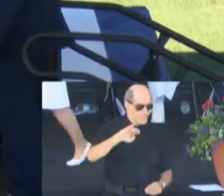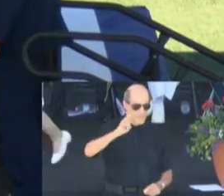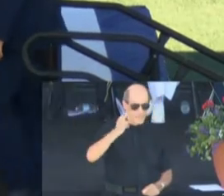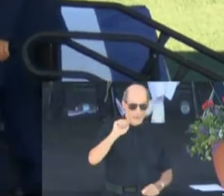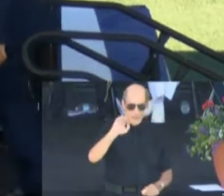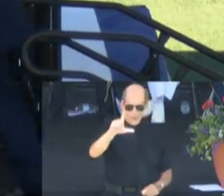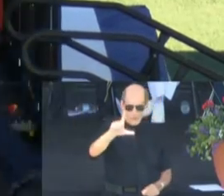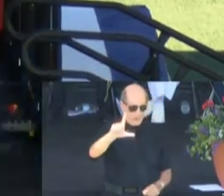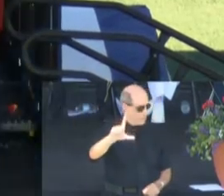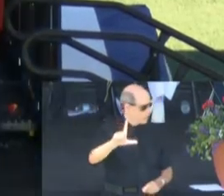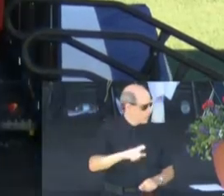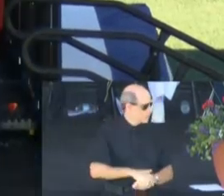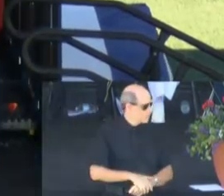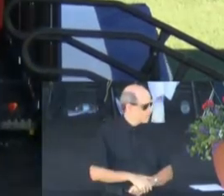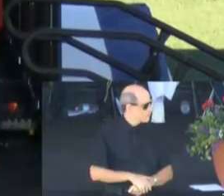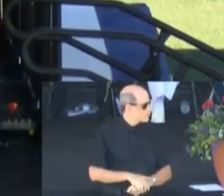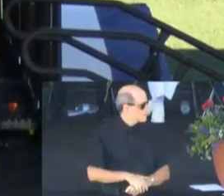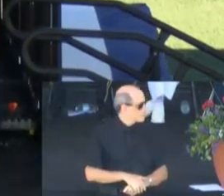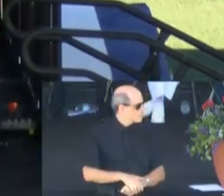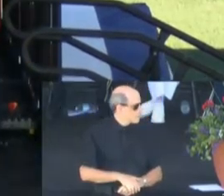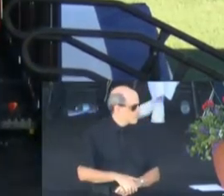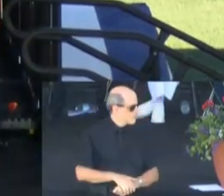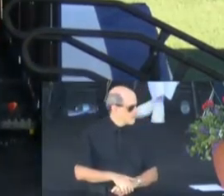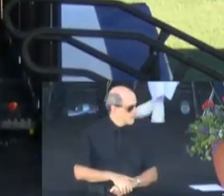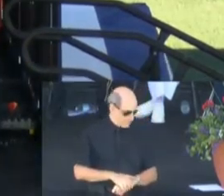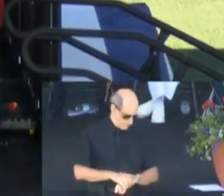Michael Taylor Matthews.